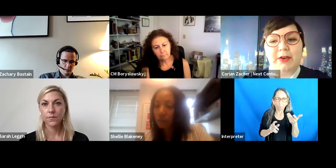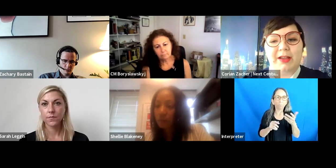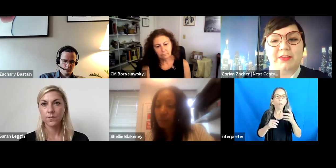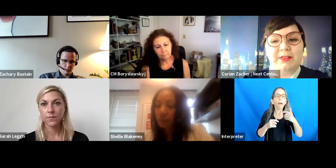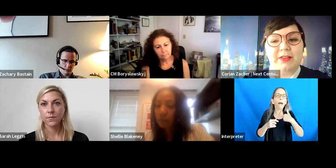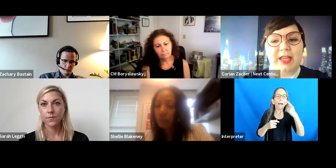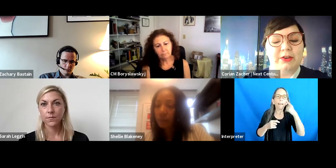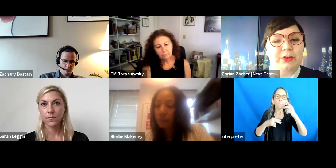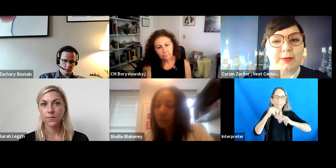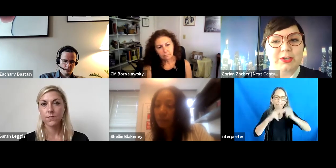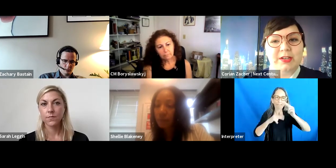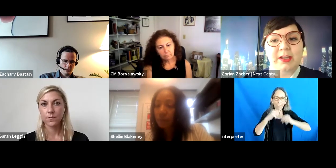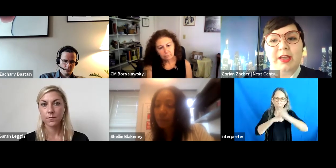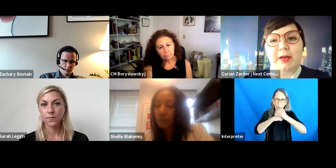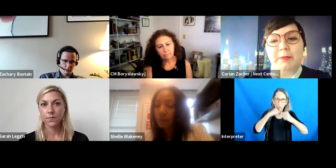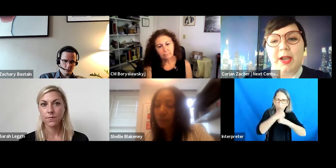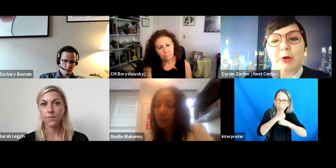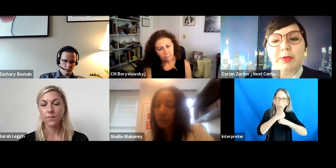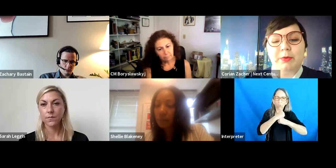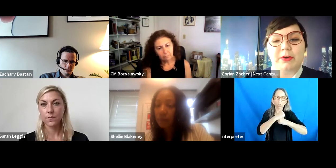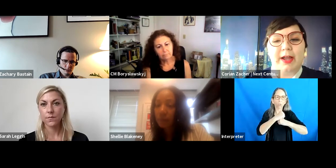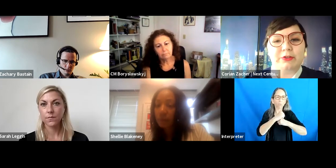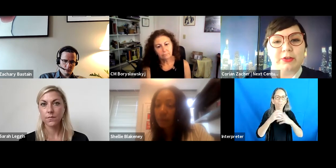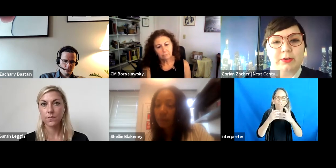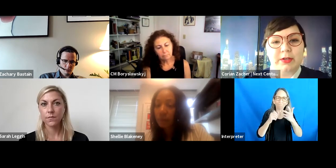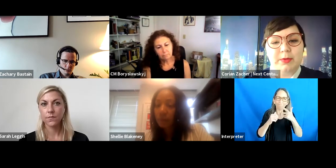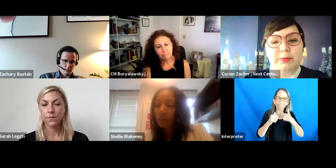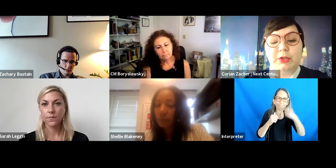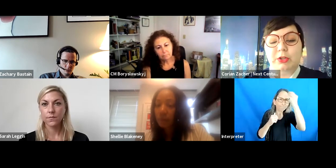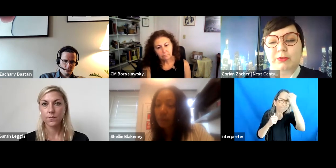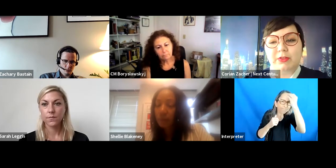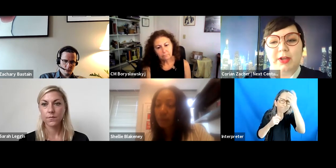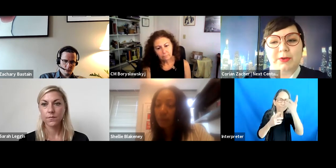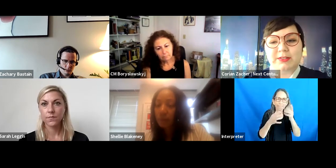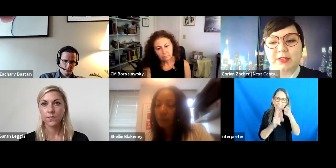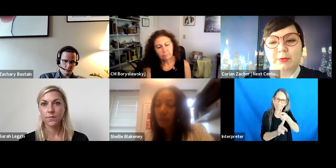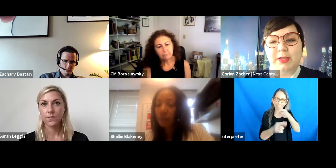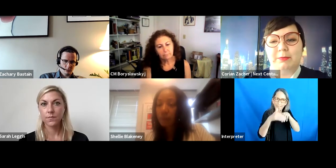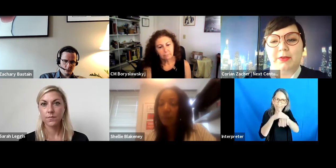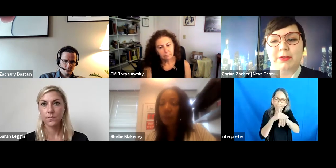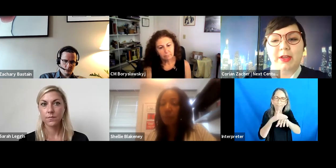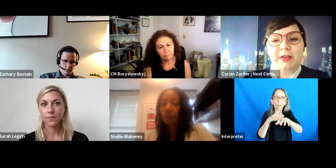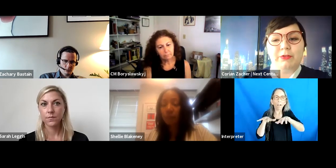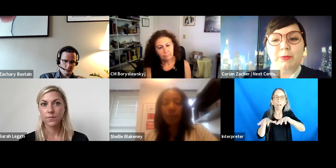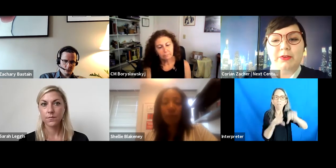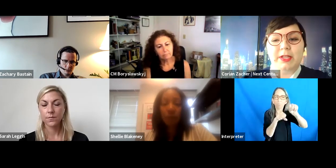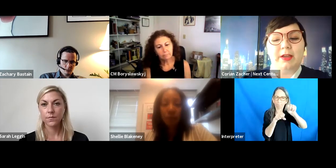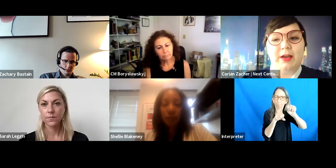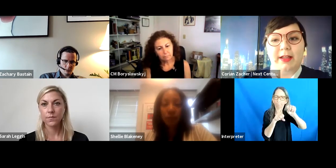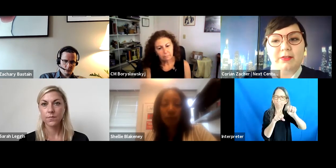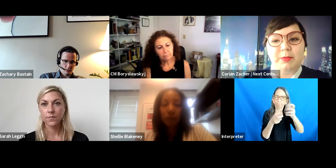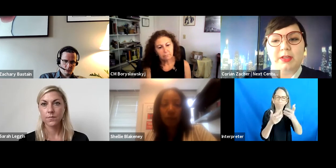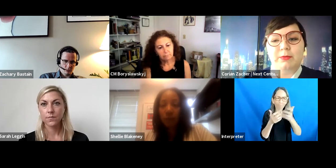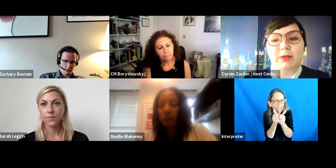to think about access and adoption, and how people are actually going to be able to use the networks that are being built. So